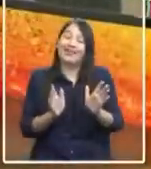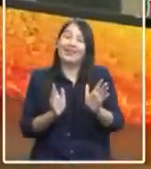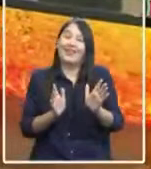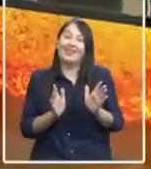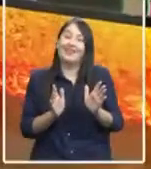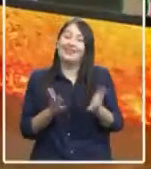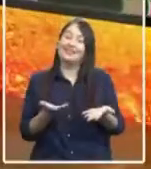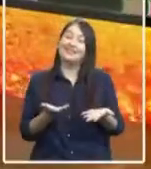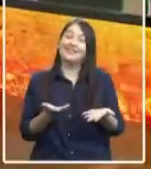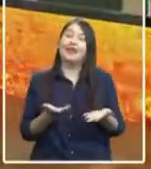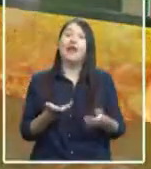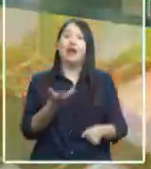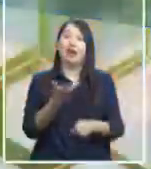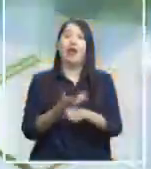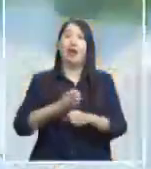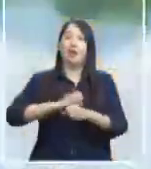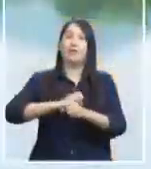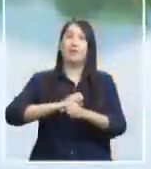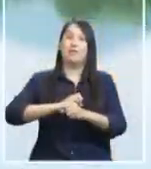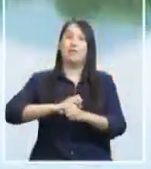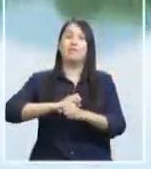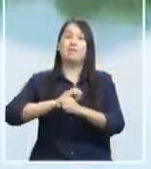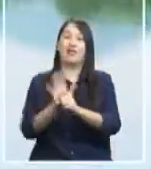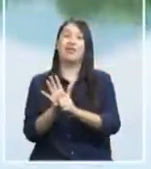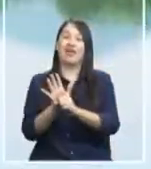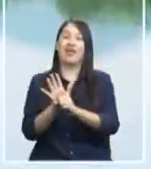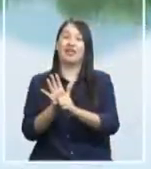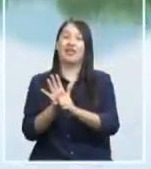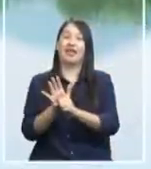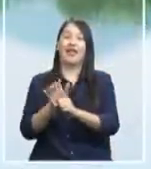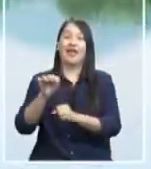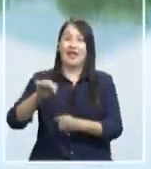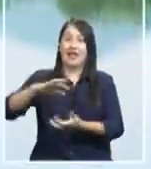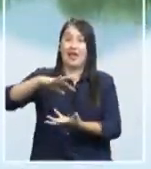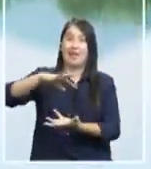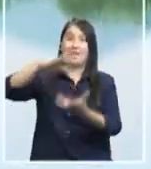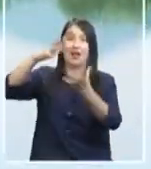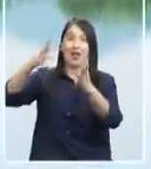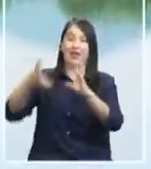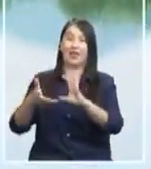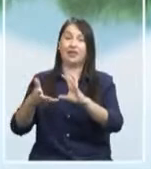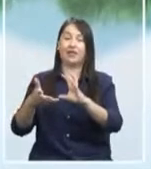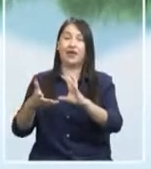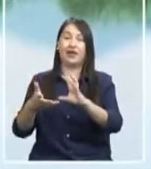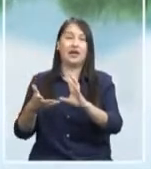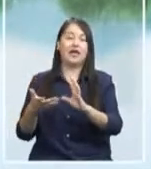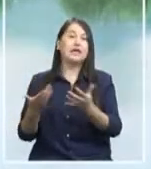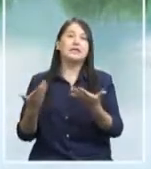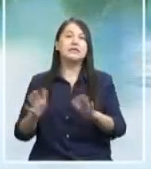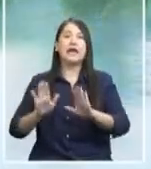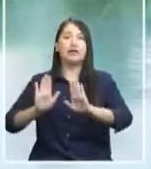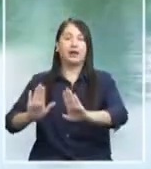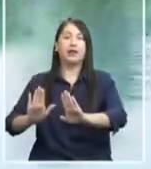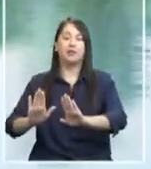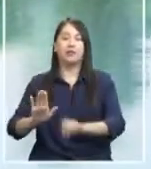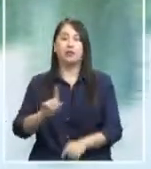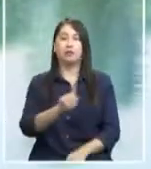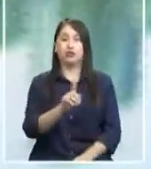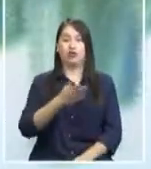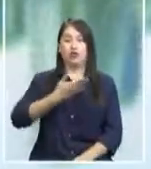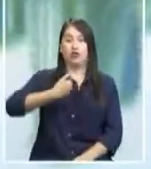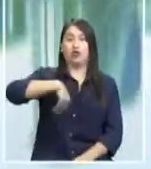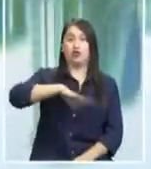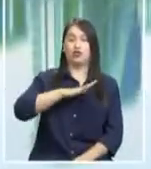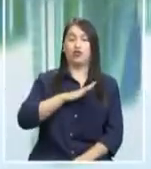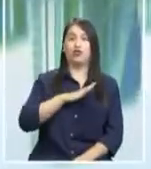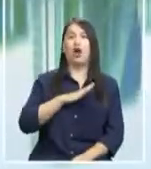pandemic has stopped the train. It's not us. We didn't decide to stop the train. We didn't even try to stop the train. But the pandemic has done